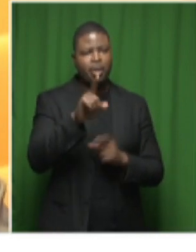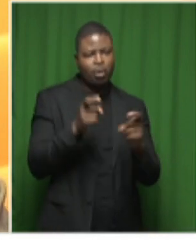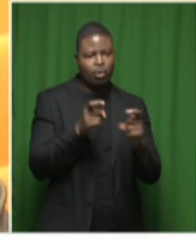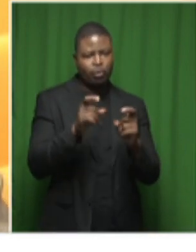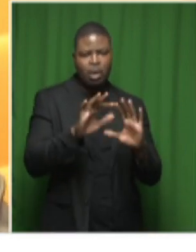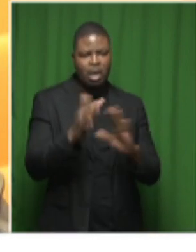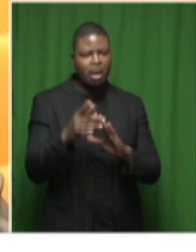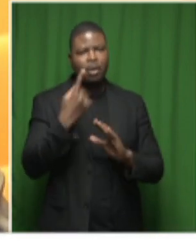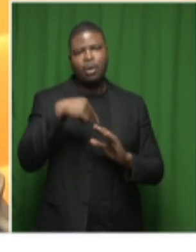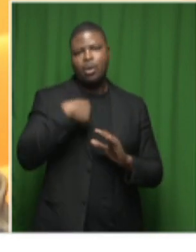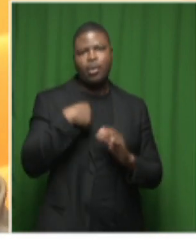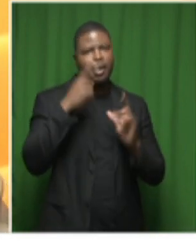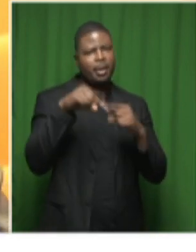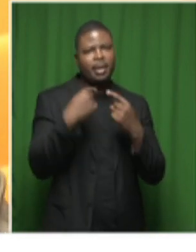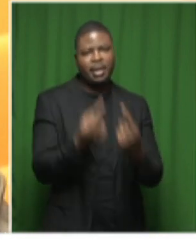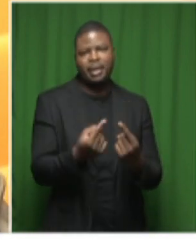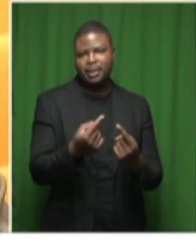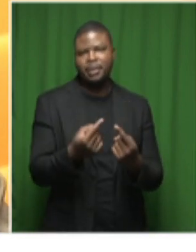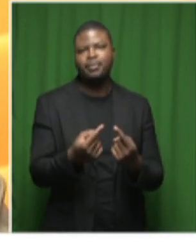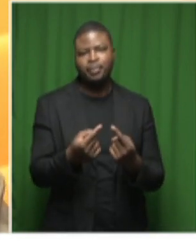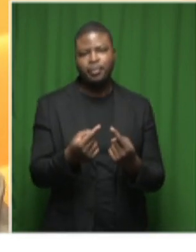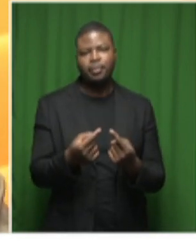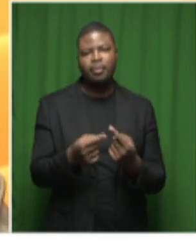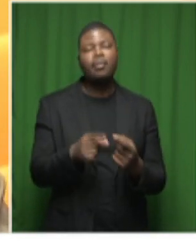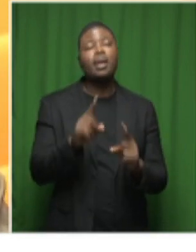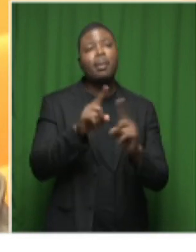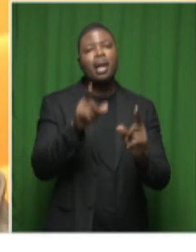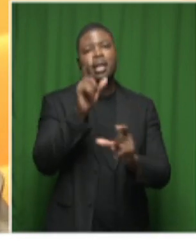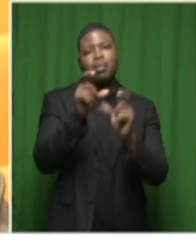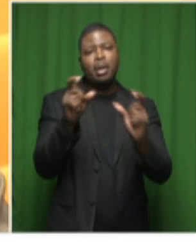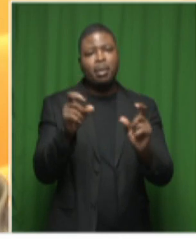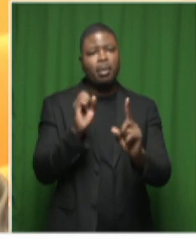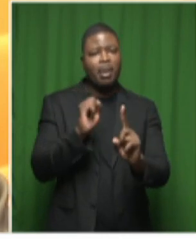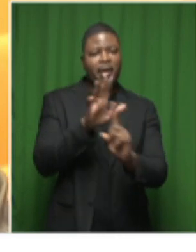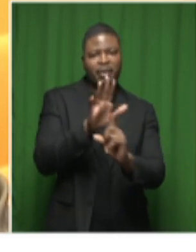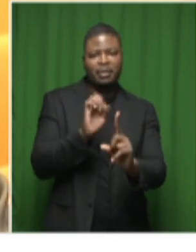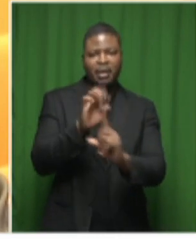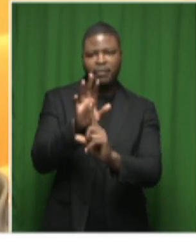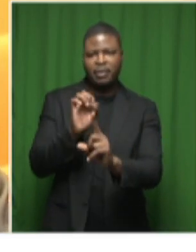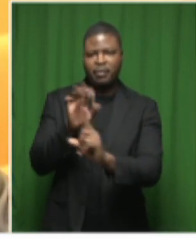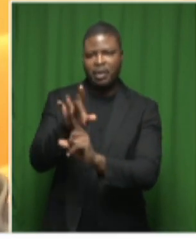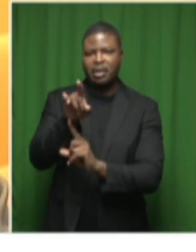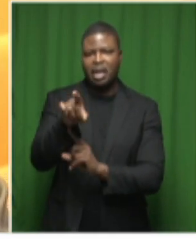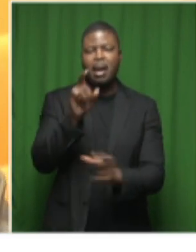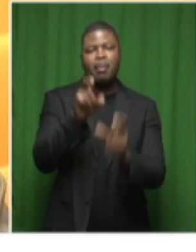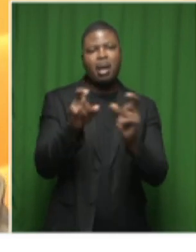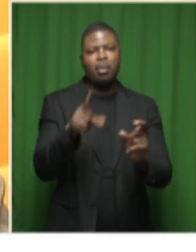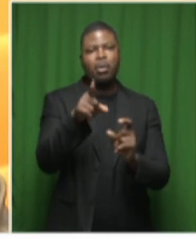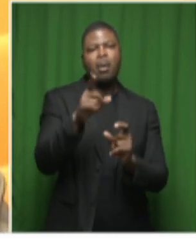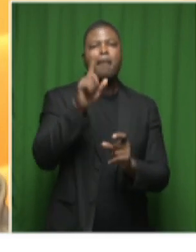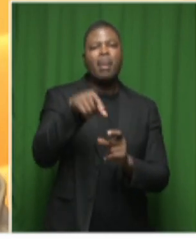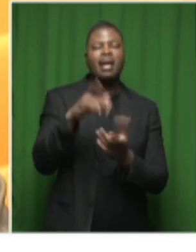do not put the persons that are affected by TB absolutely central. So the